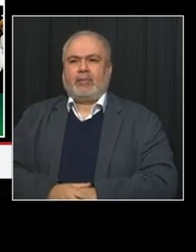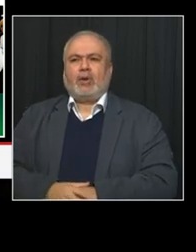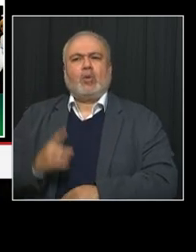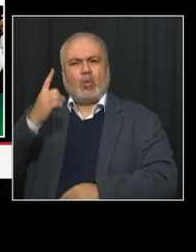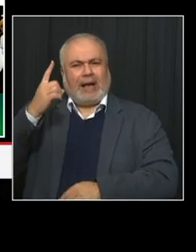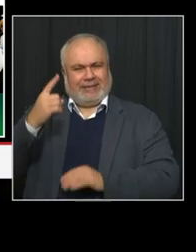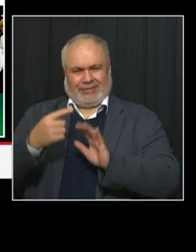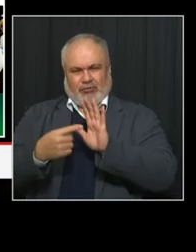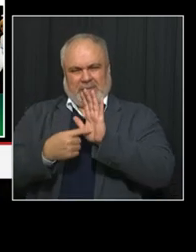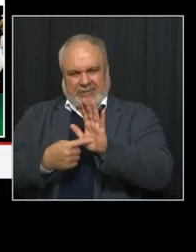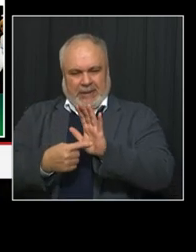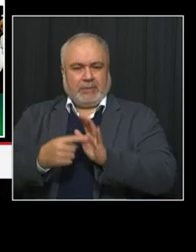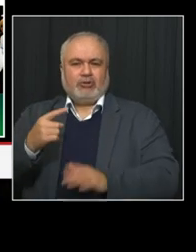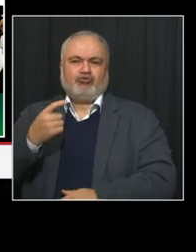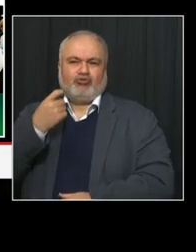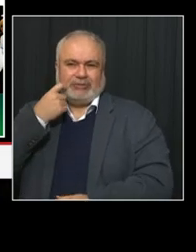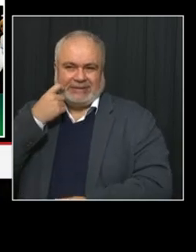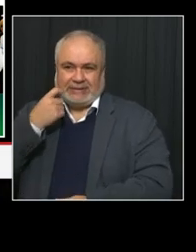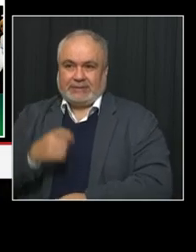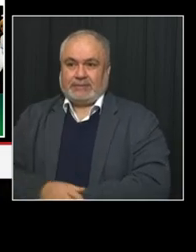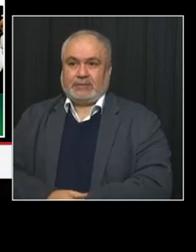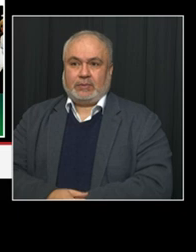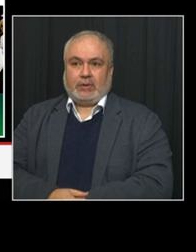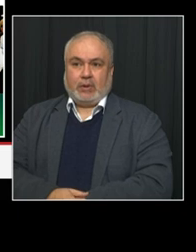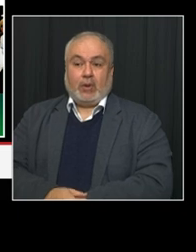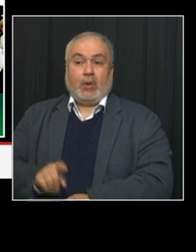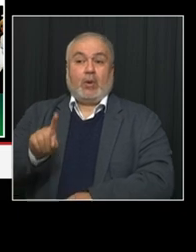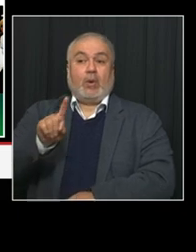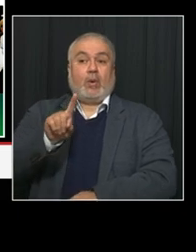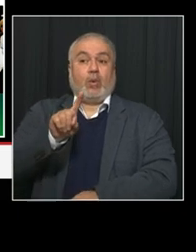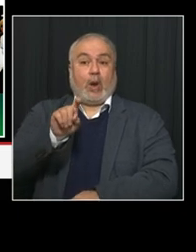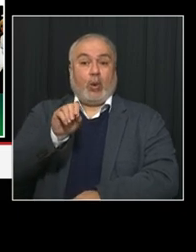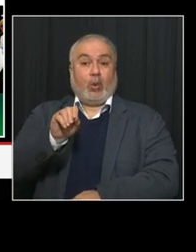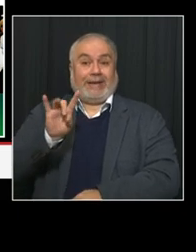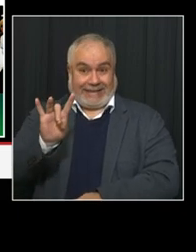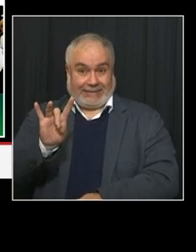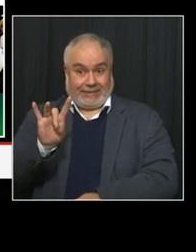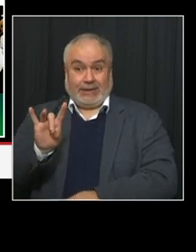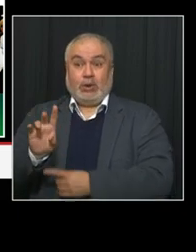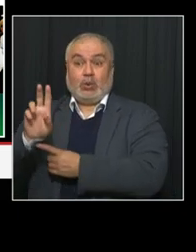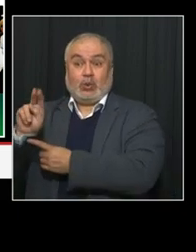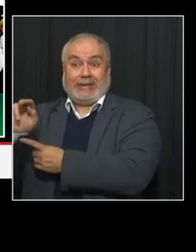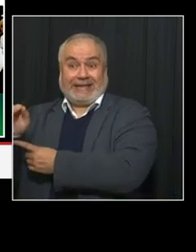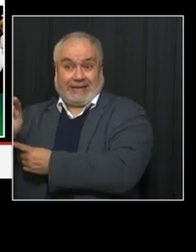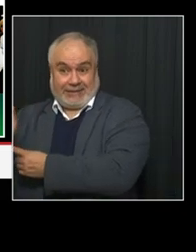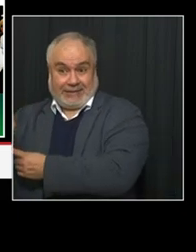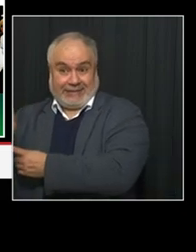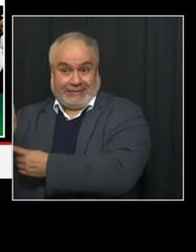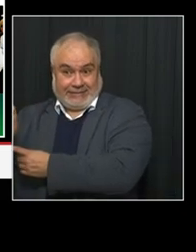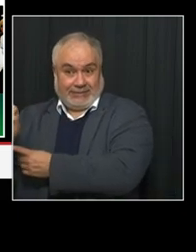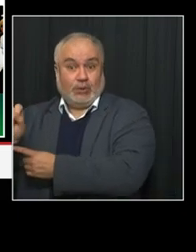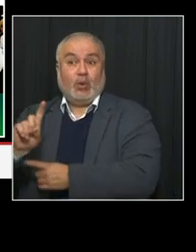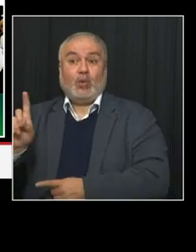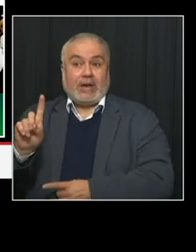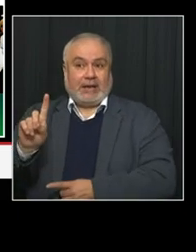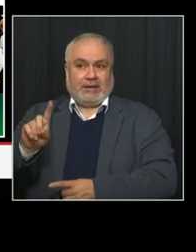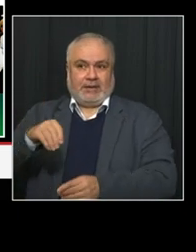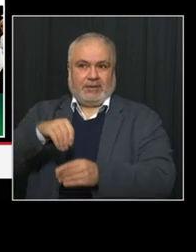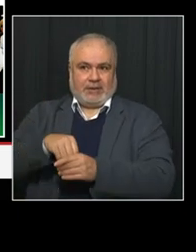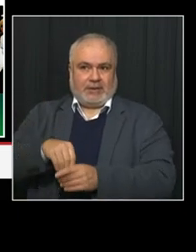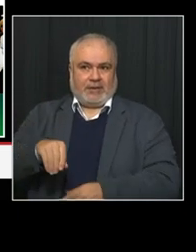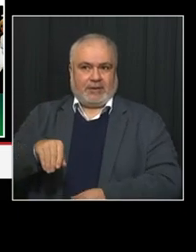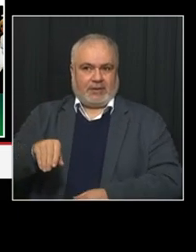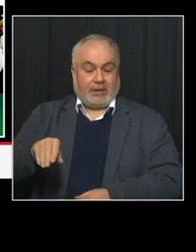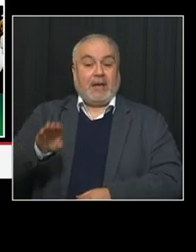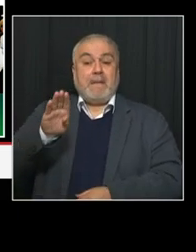units of affordable senior housing at the Berry Farm housing complex and 76 new